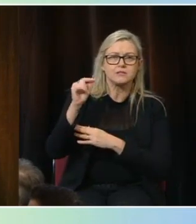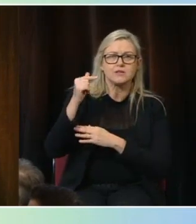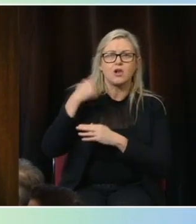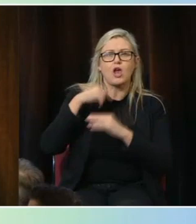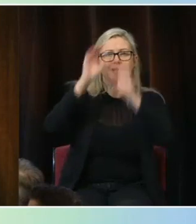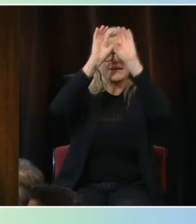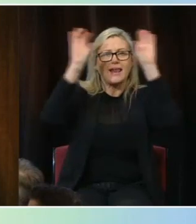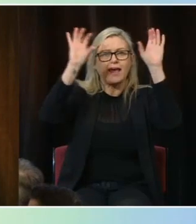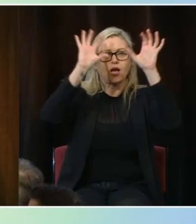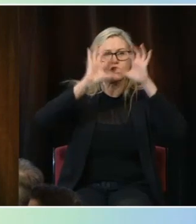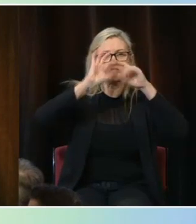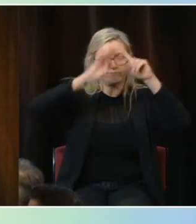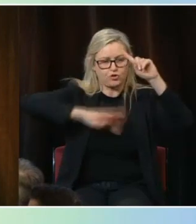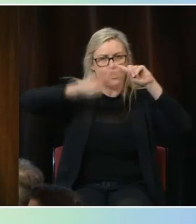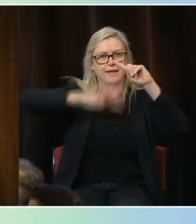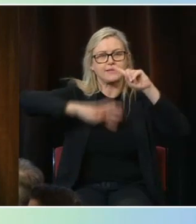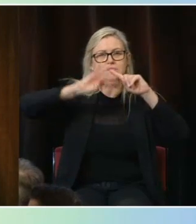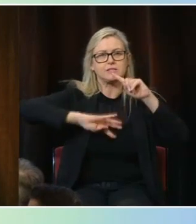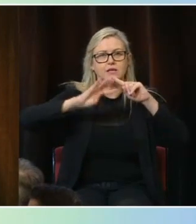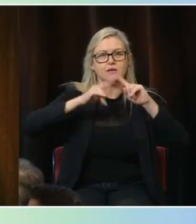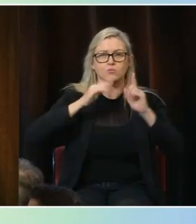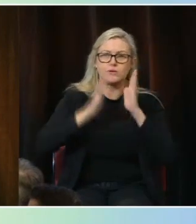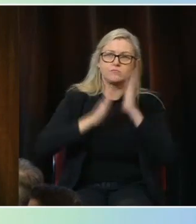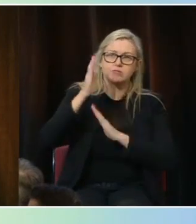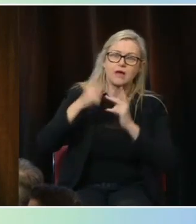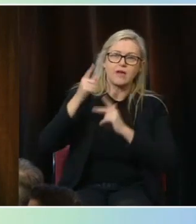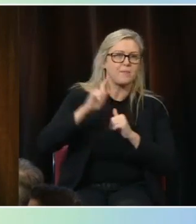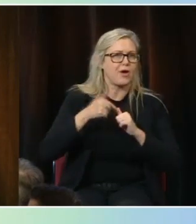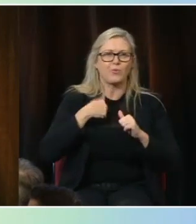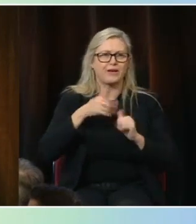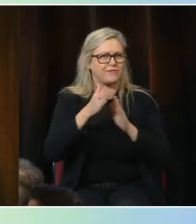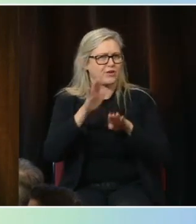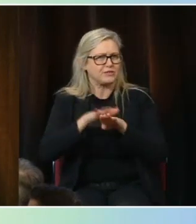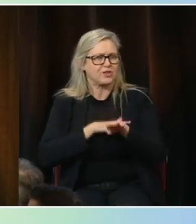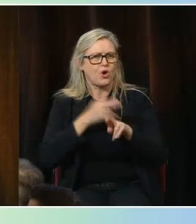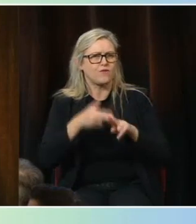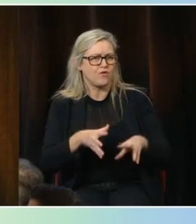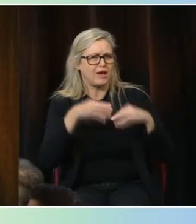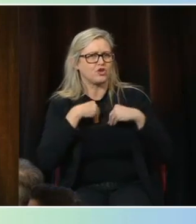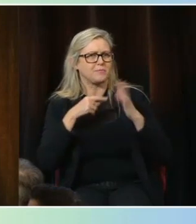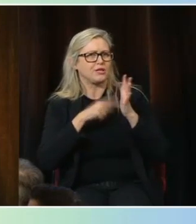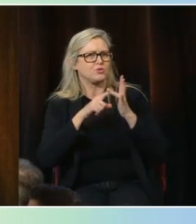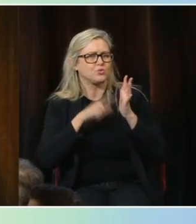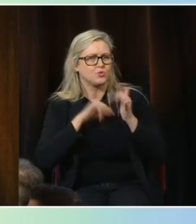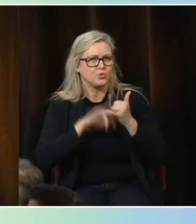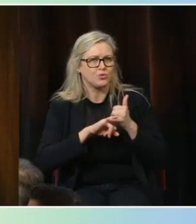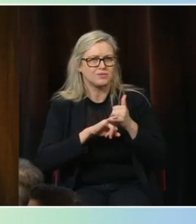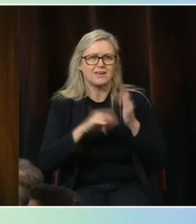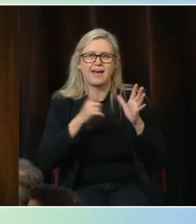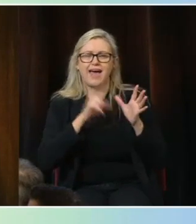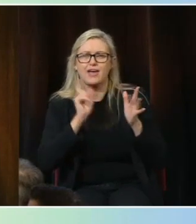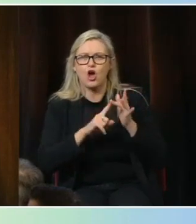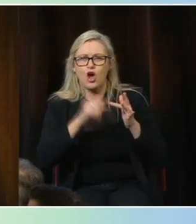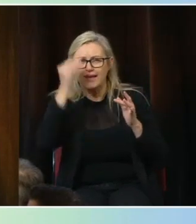connectivity but we have much lower adoption of tools such as data analytics and artificial intelligence that will be critical